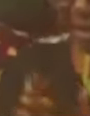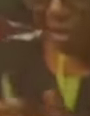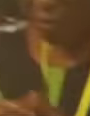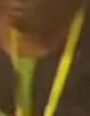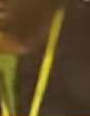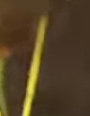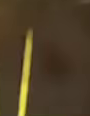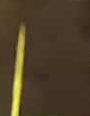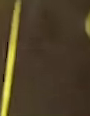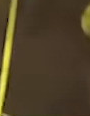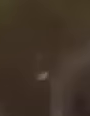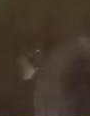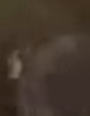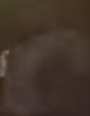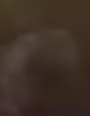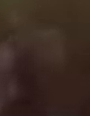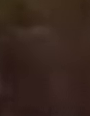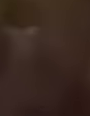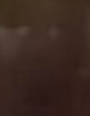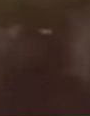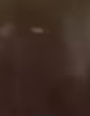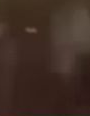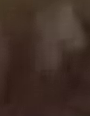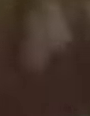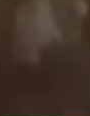prophetic intercession.